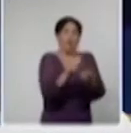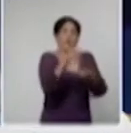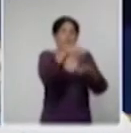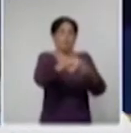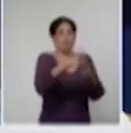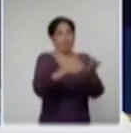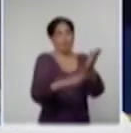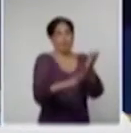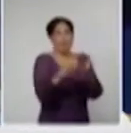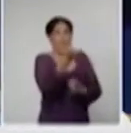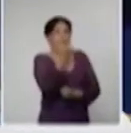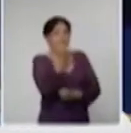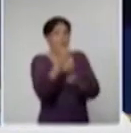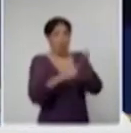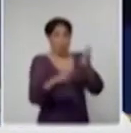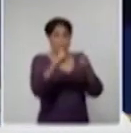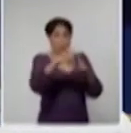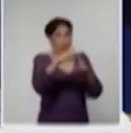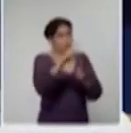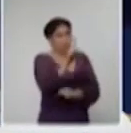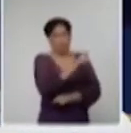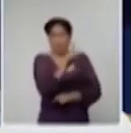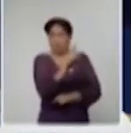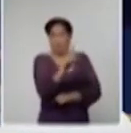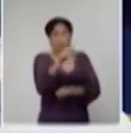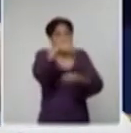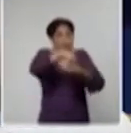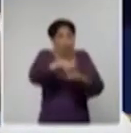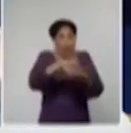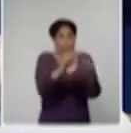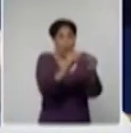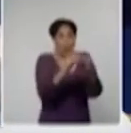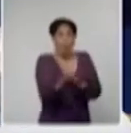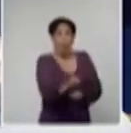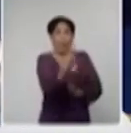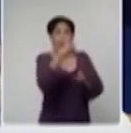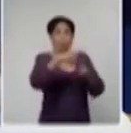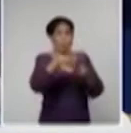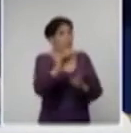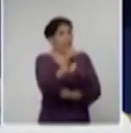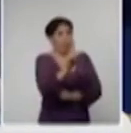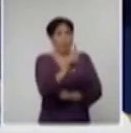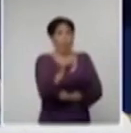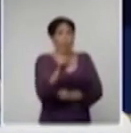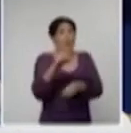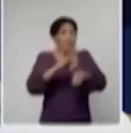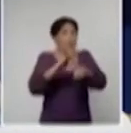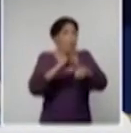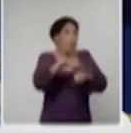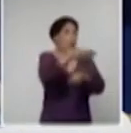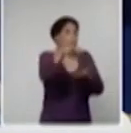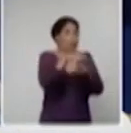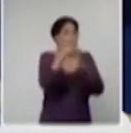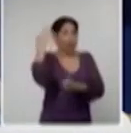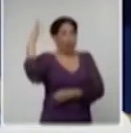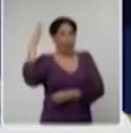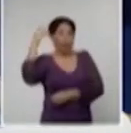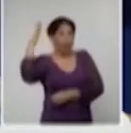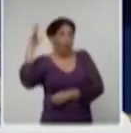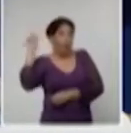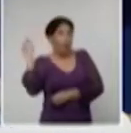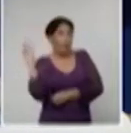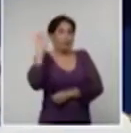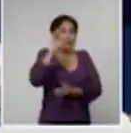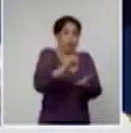Havana province remains with the highest positive rate in the last 15 days, although it decreases as compared